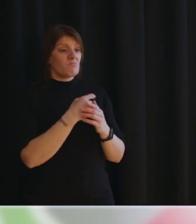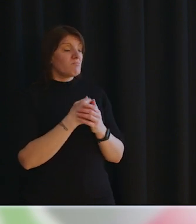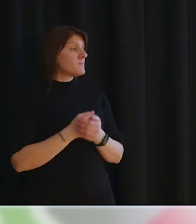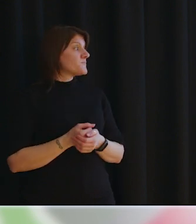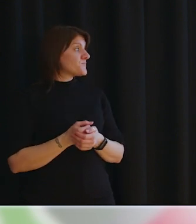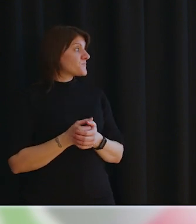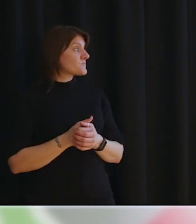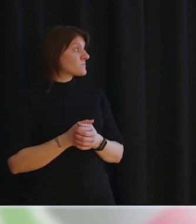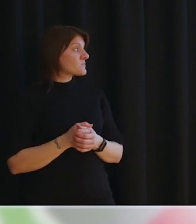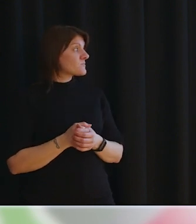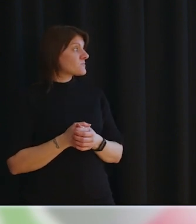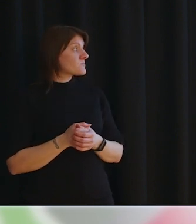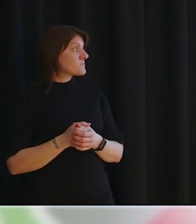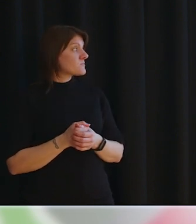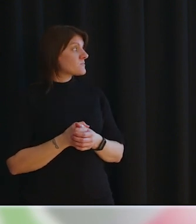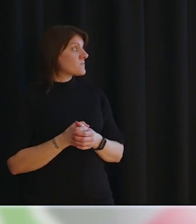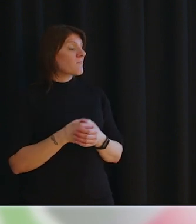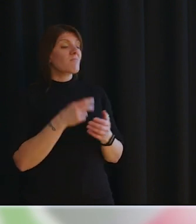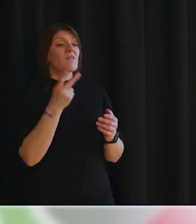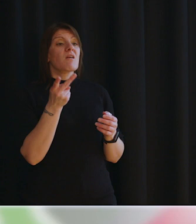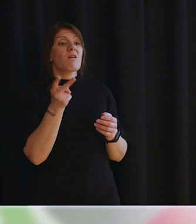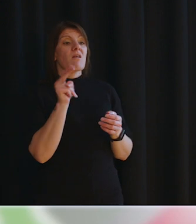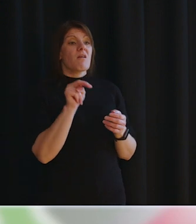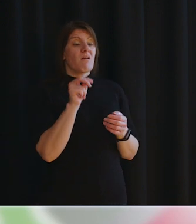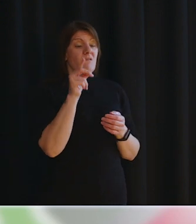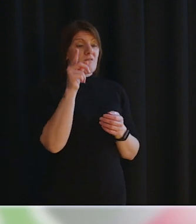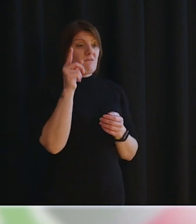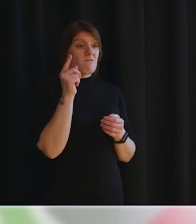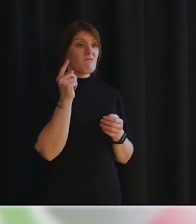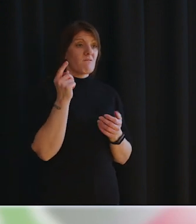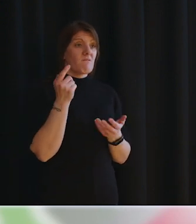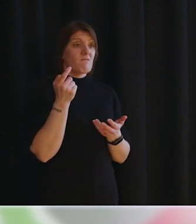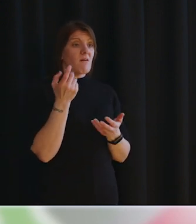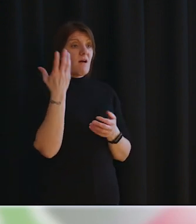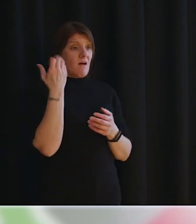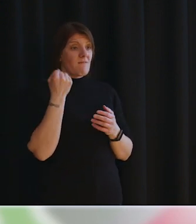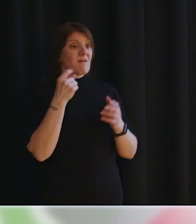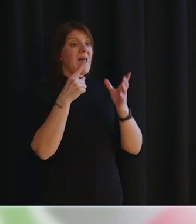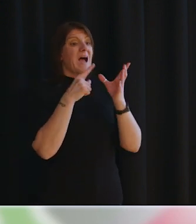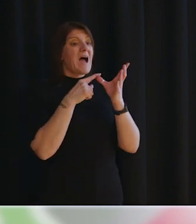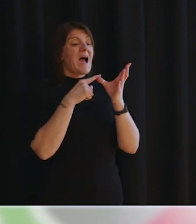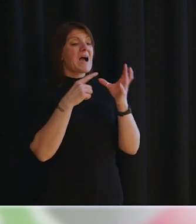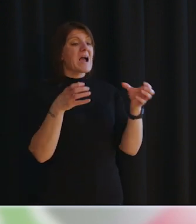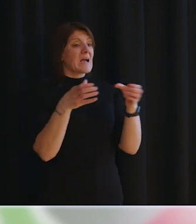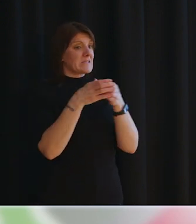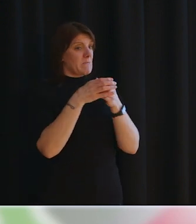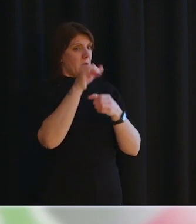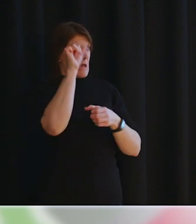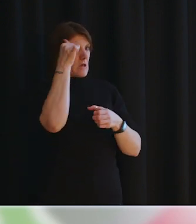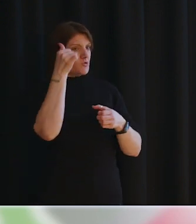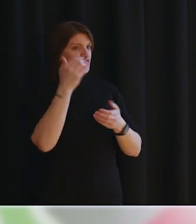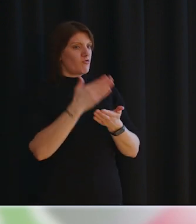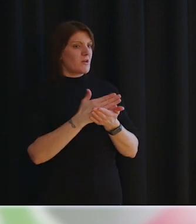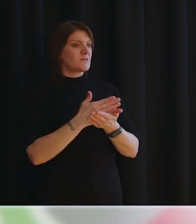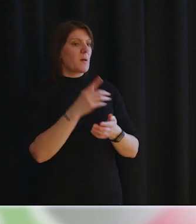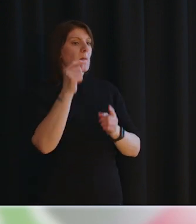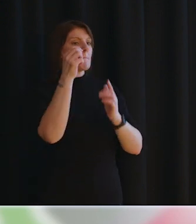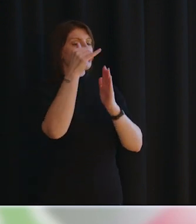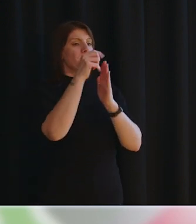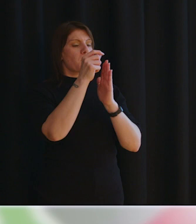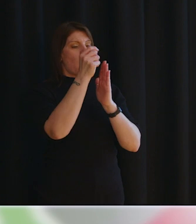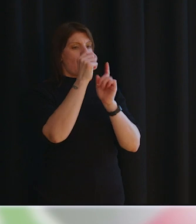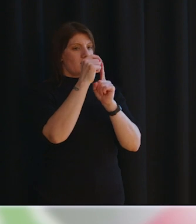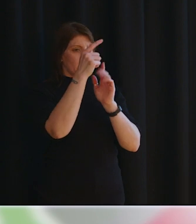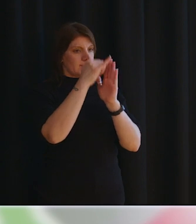school. If you have an academy trust where they have a policy and says you don't need an